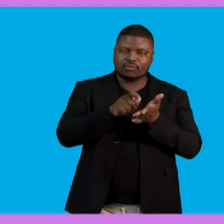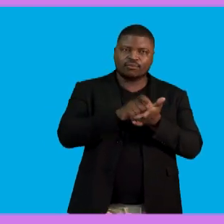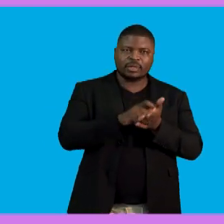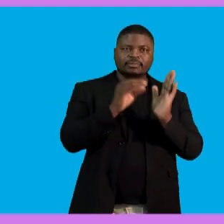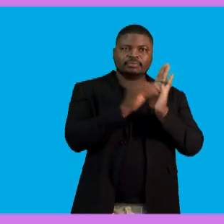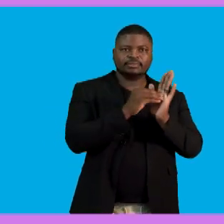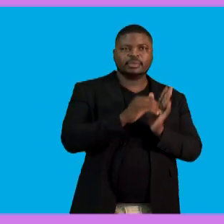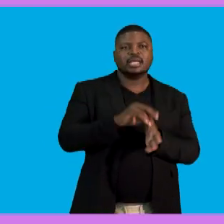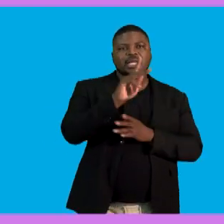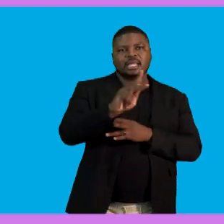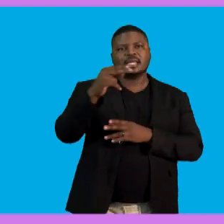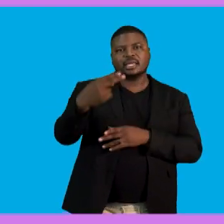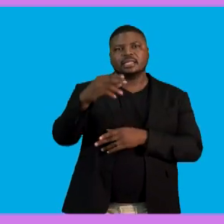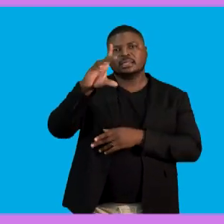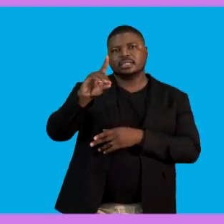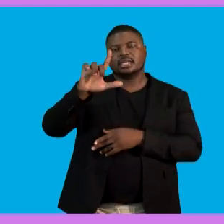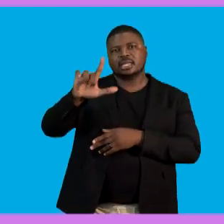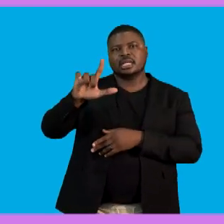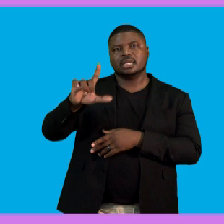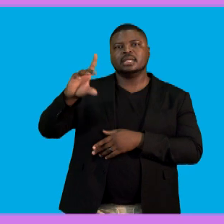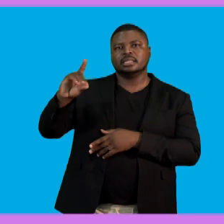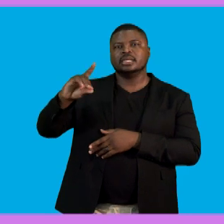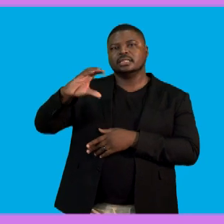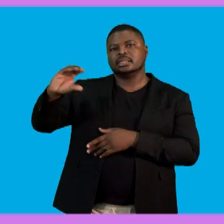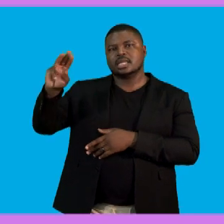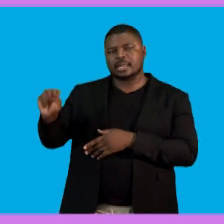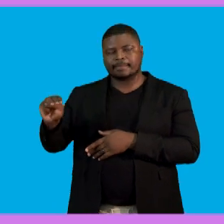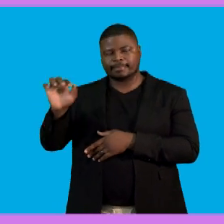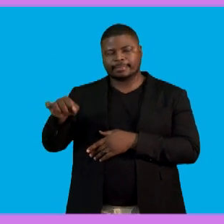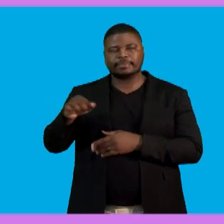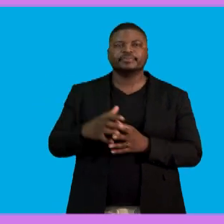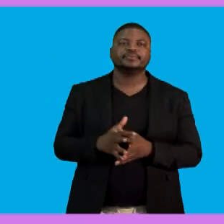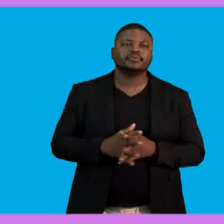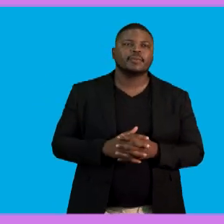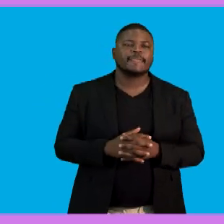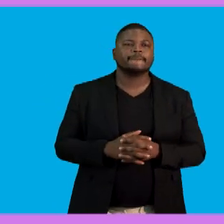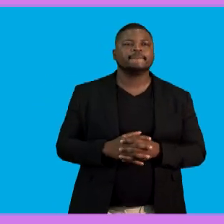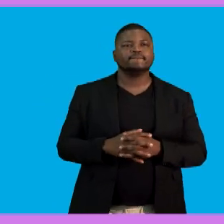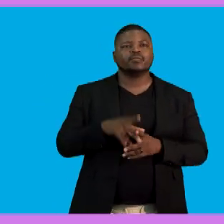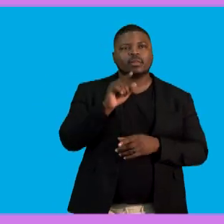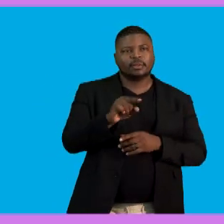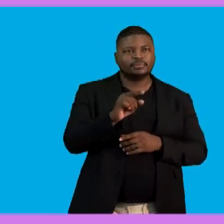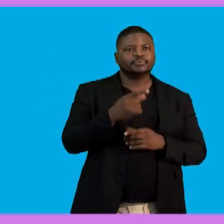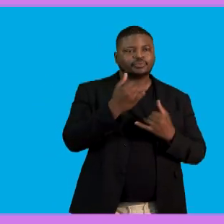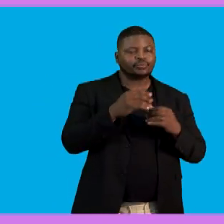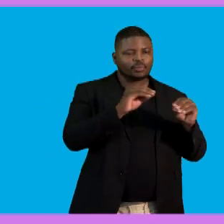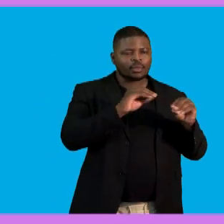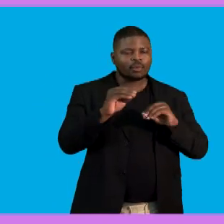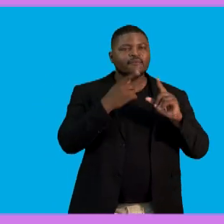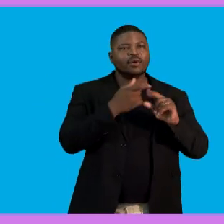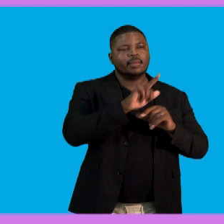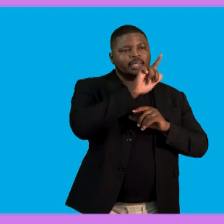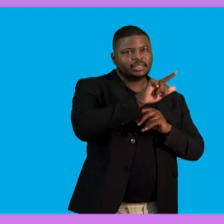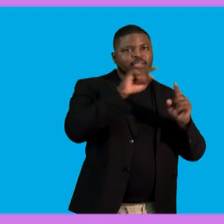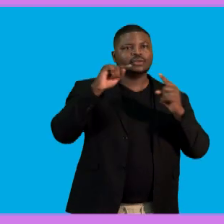you are dealing with. Keke hates doing LO during cold months. Then we are moving from liters to milliliters. Here